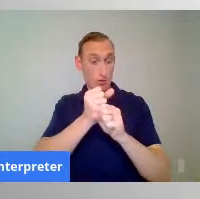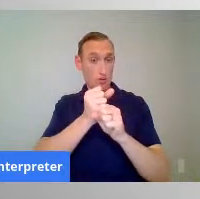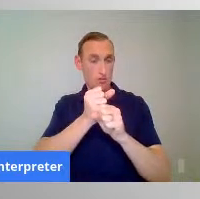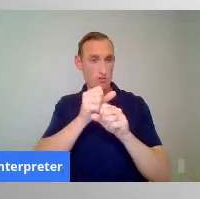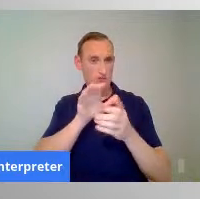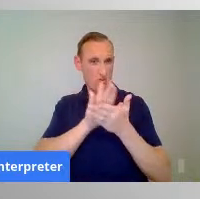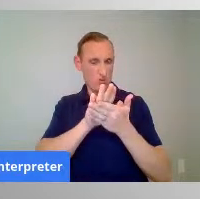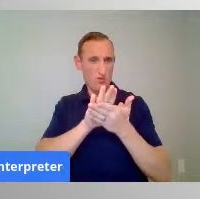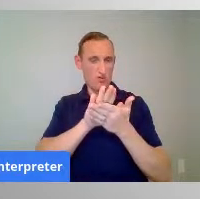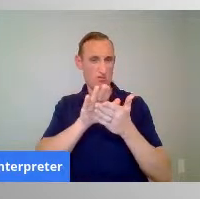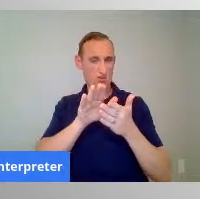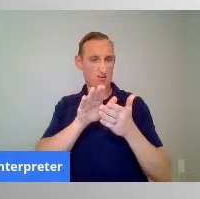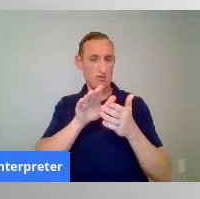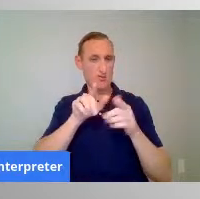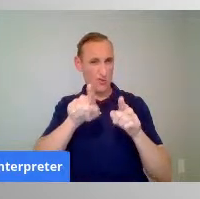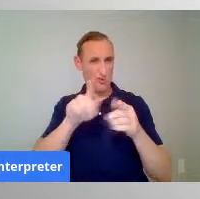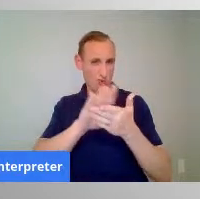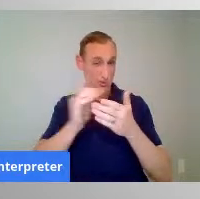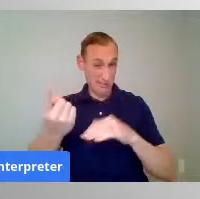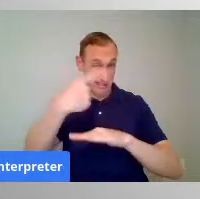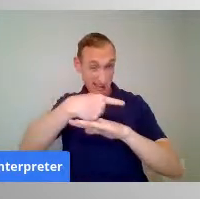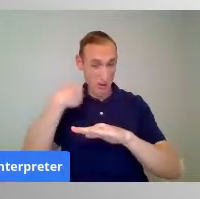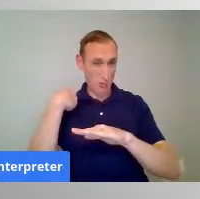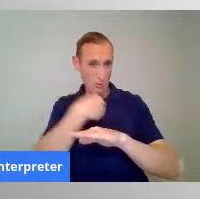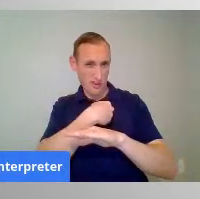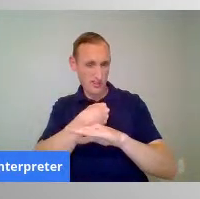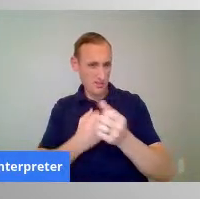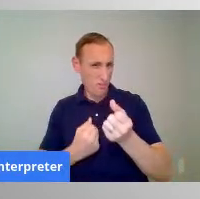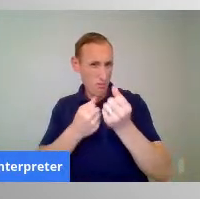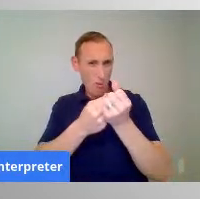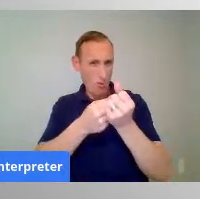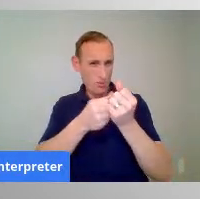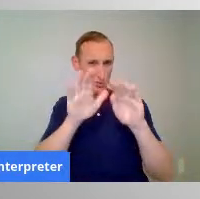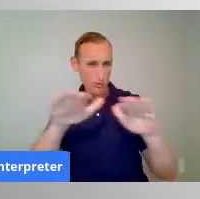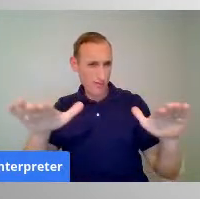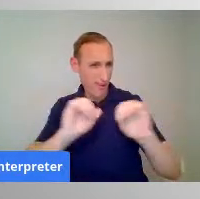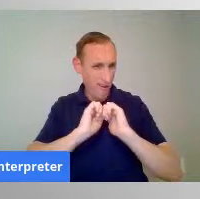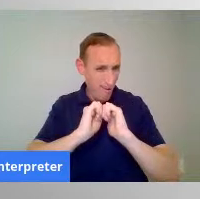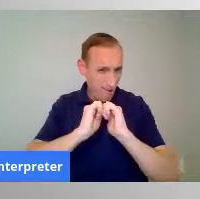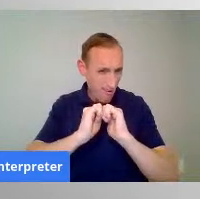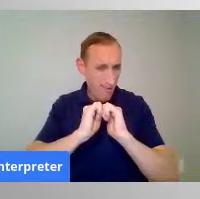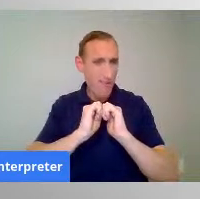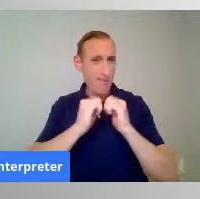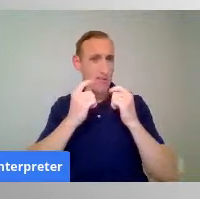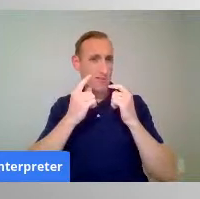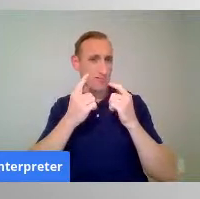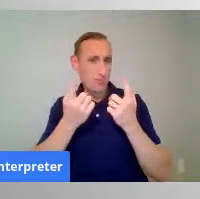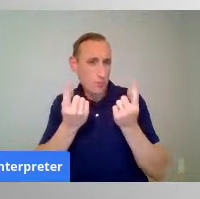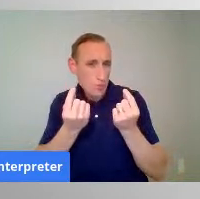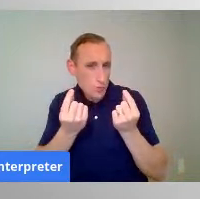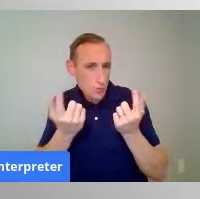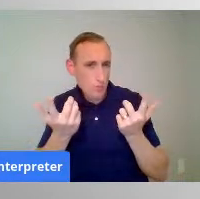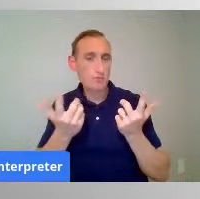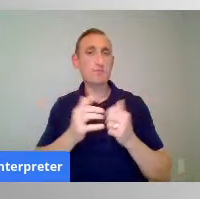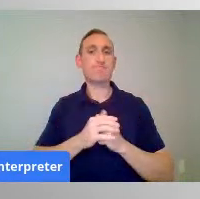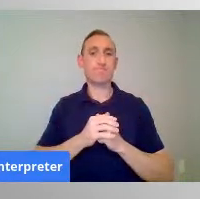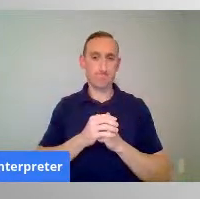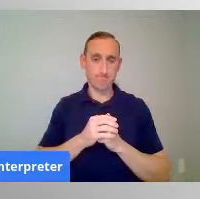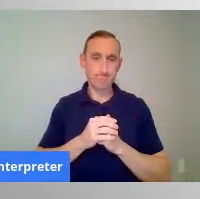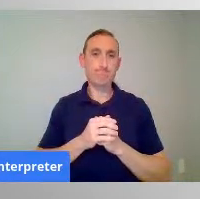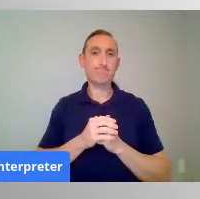we doing together? Well, two things that we've been doing successfully, and probably two of our longest standing